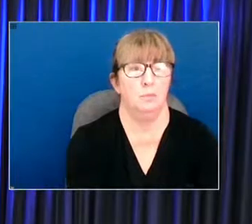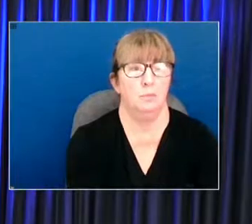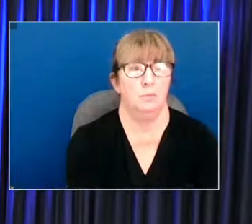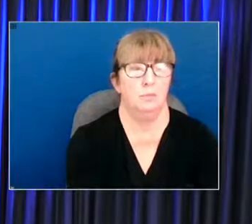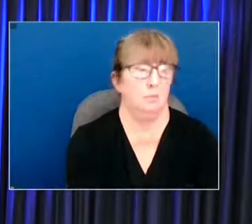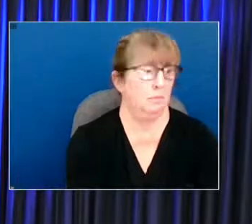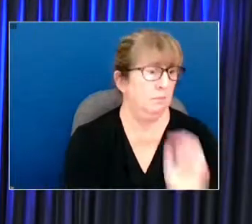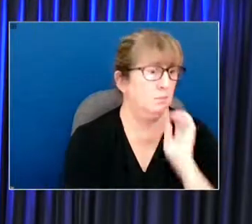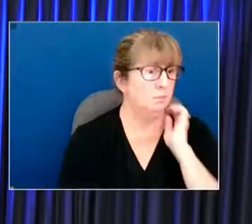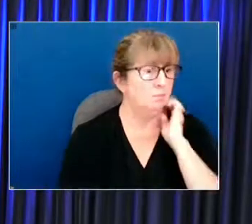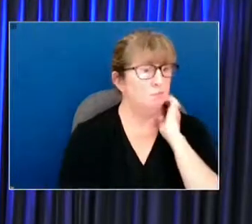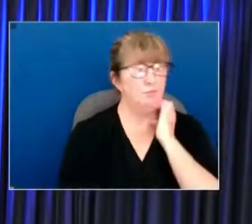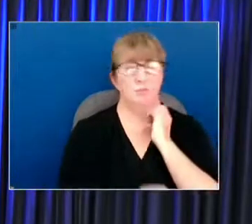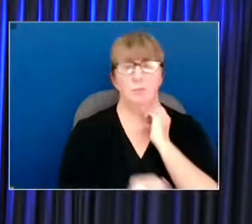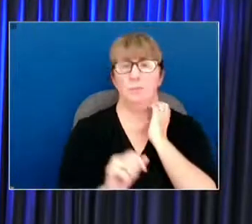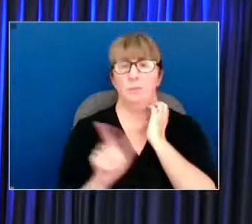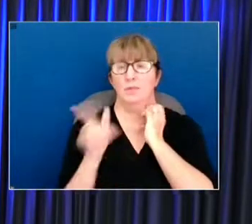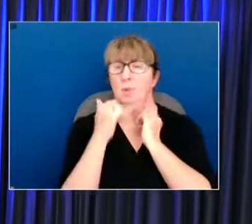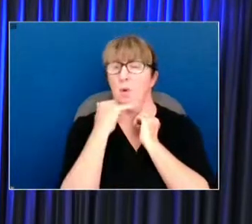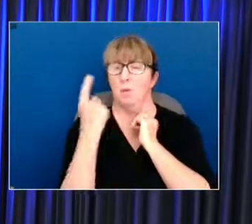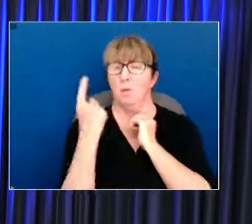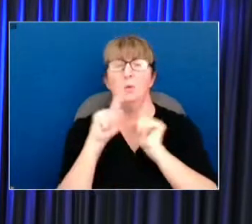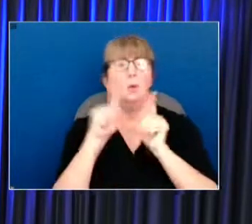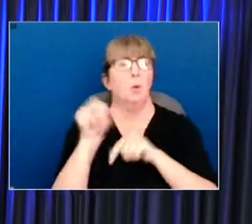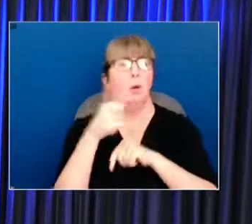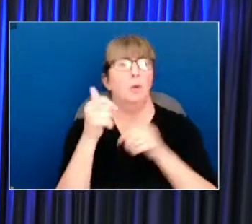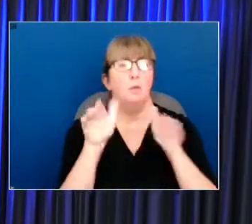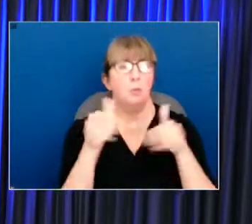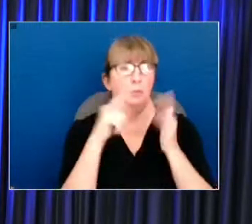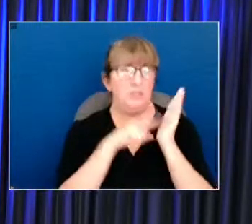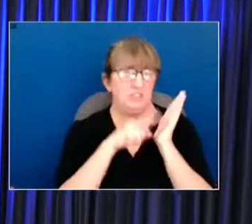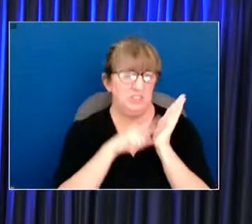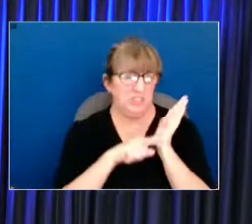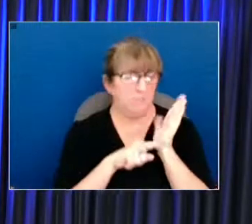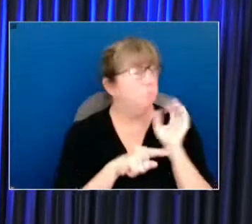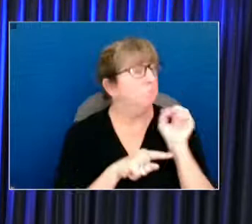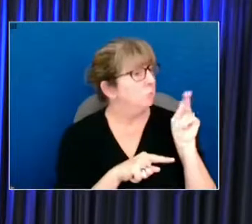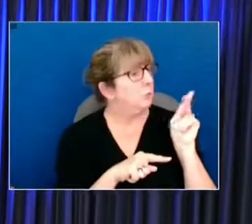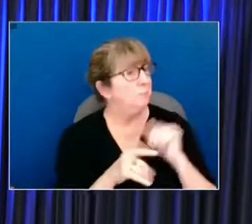She's going into the other room to go check right now, which is right next door. Okay.